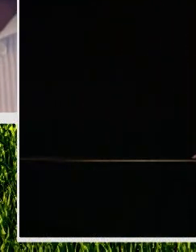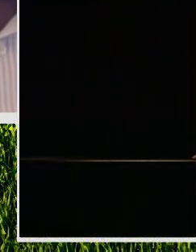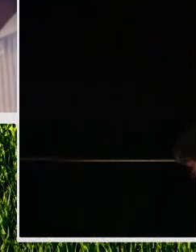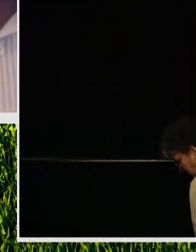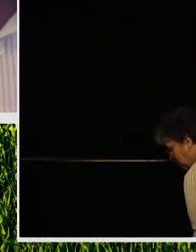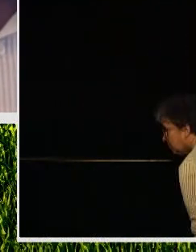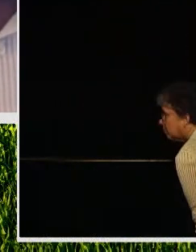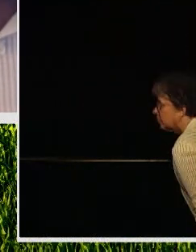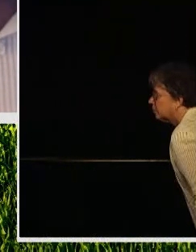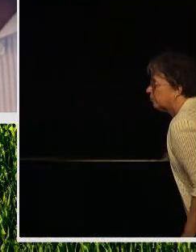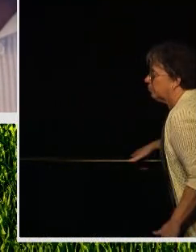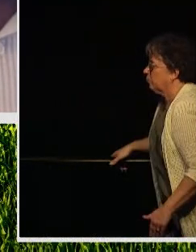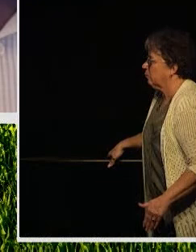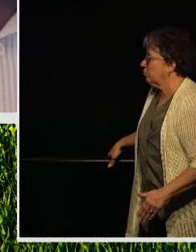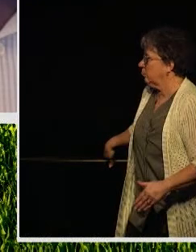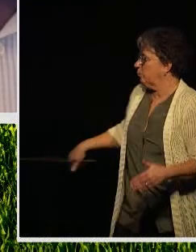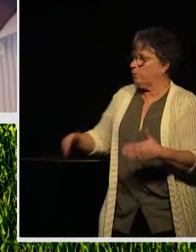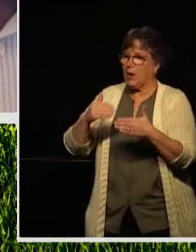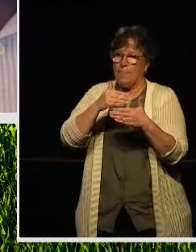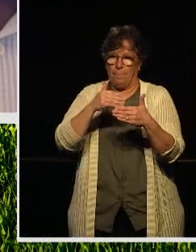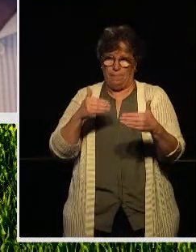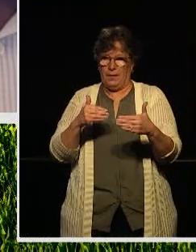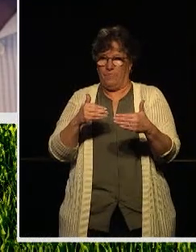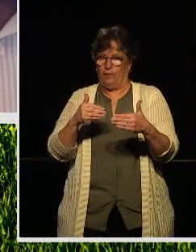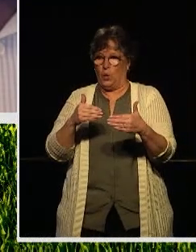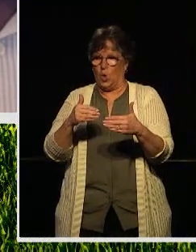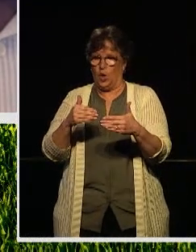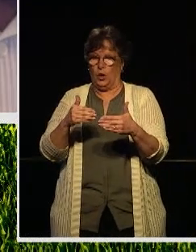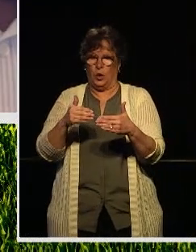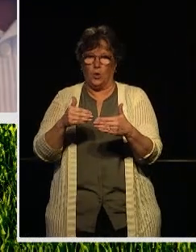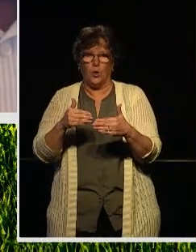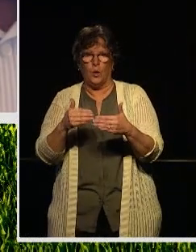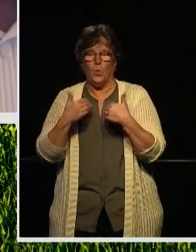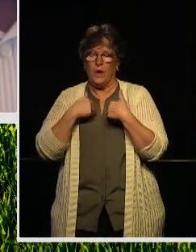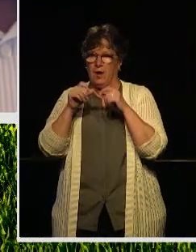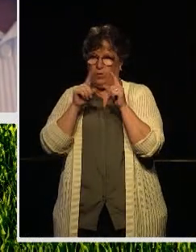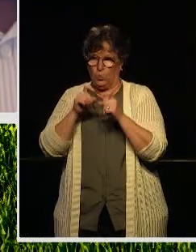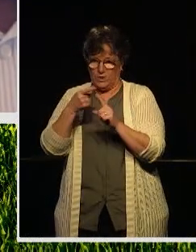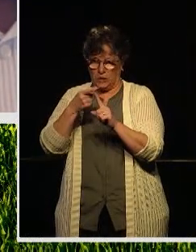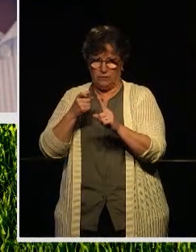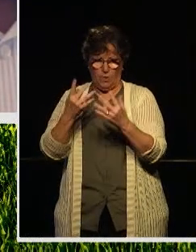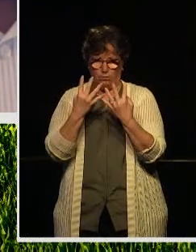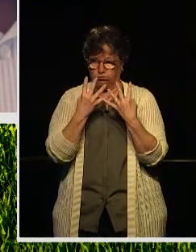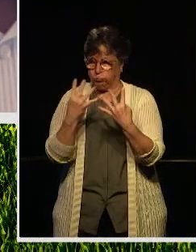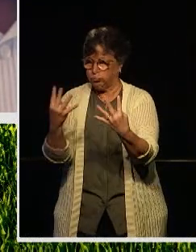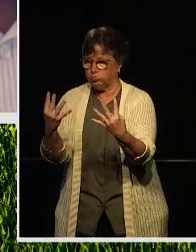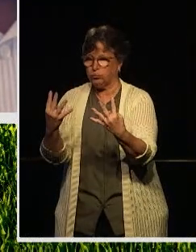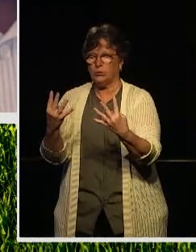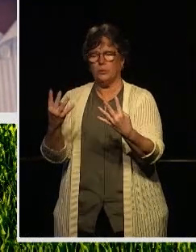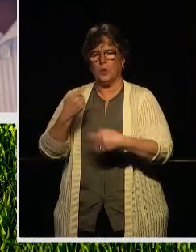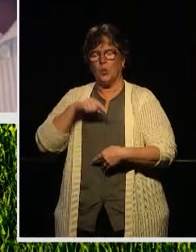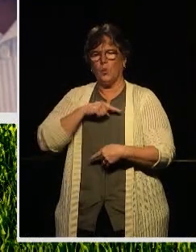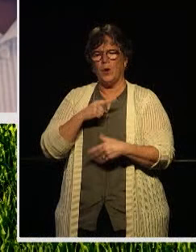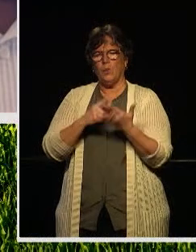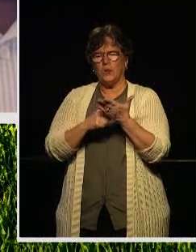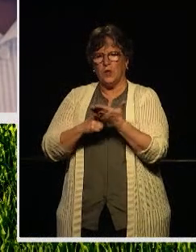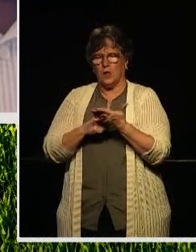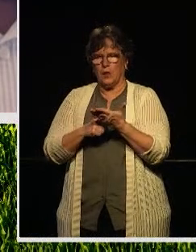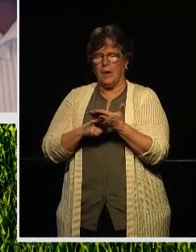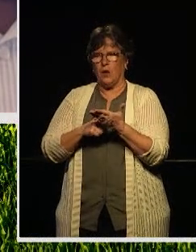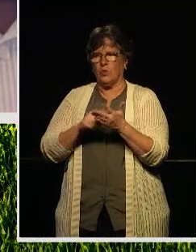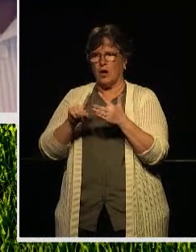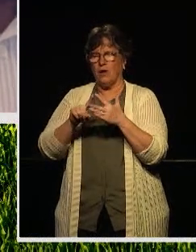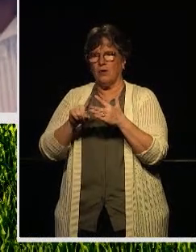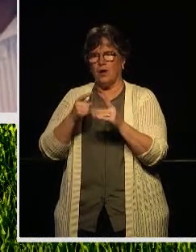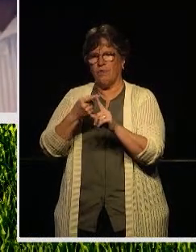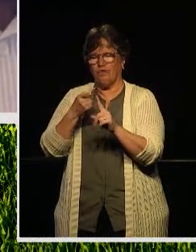Excellent. Before we take questions from the audience, so we were talking about from the developer's perspective, from